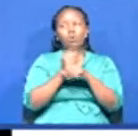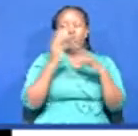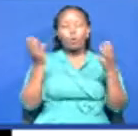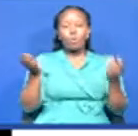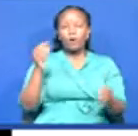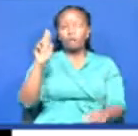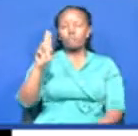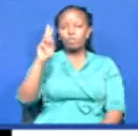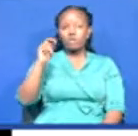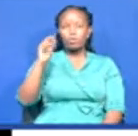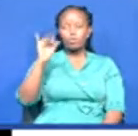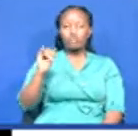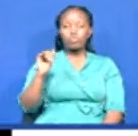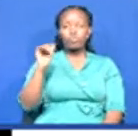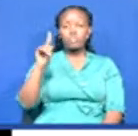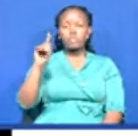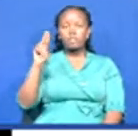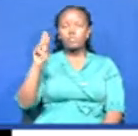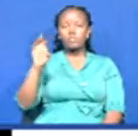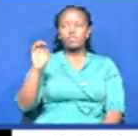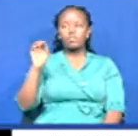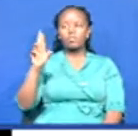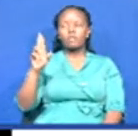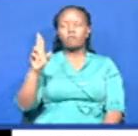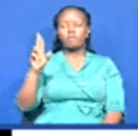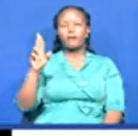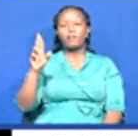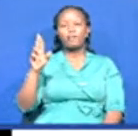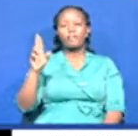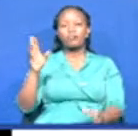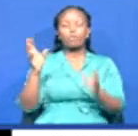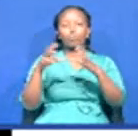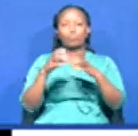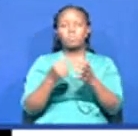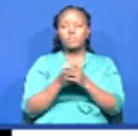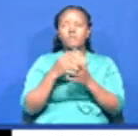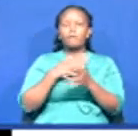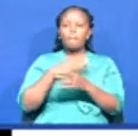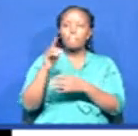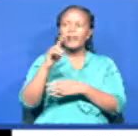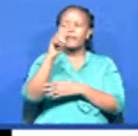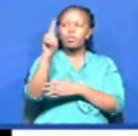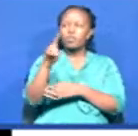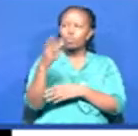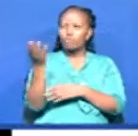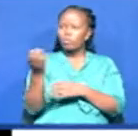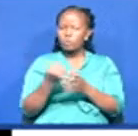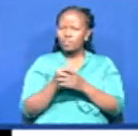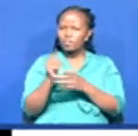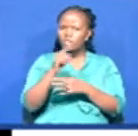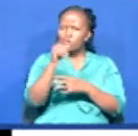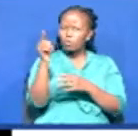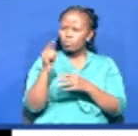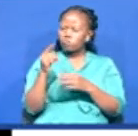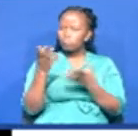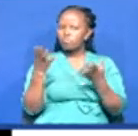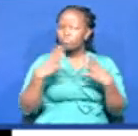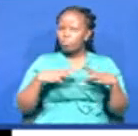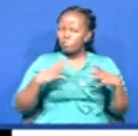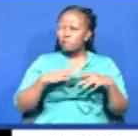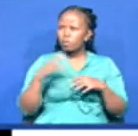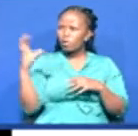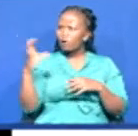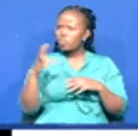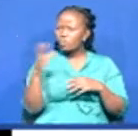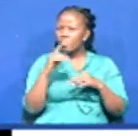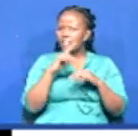Kenya as blood protection agent. So my question was, how will consumer stand to benefit